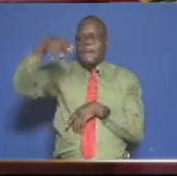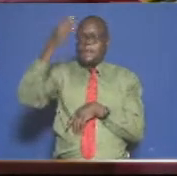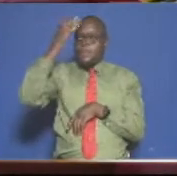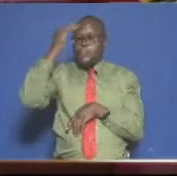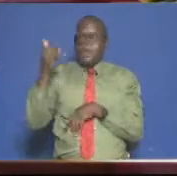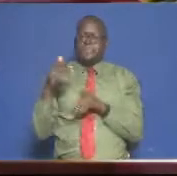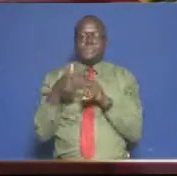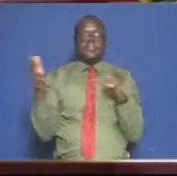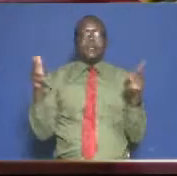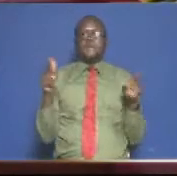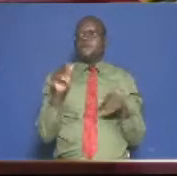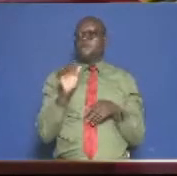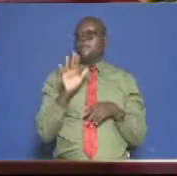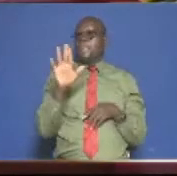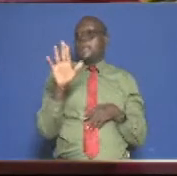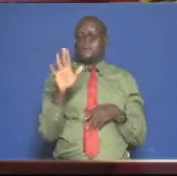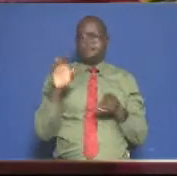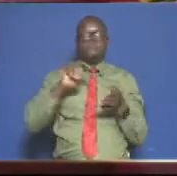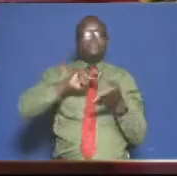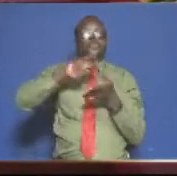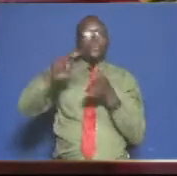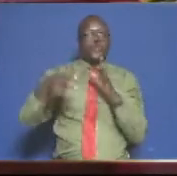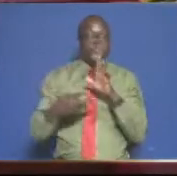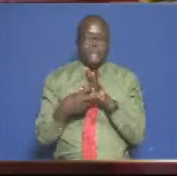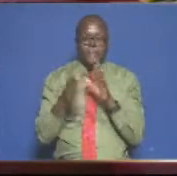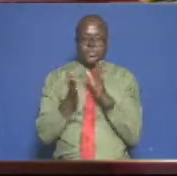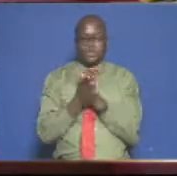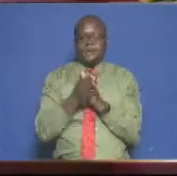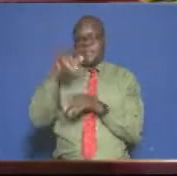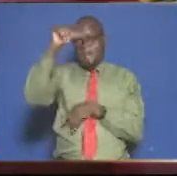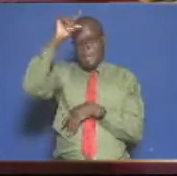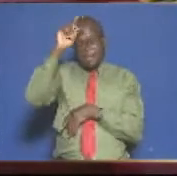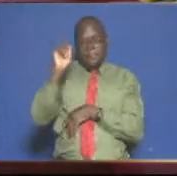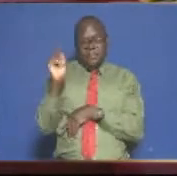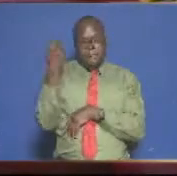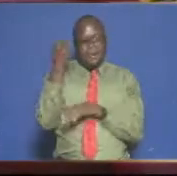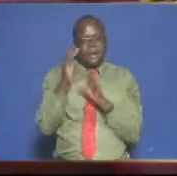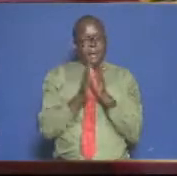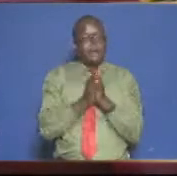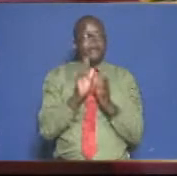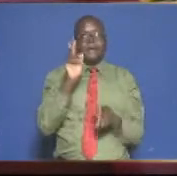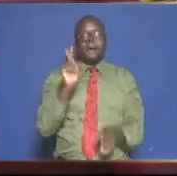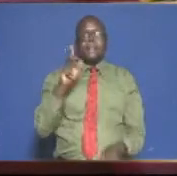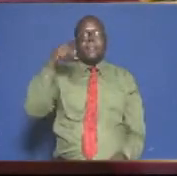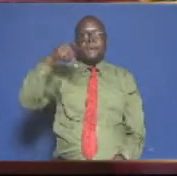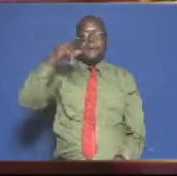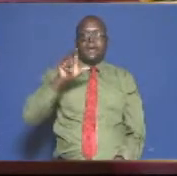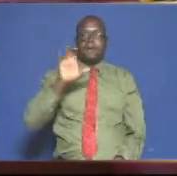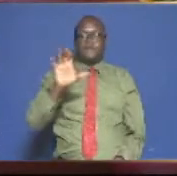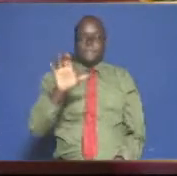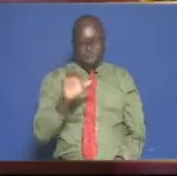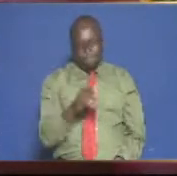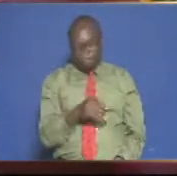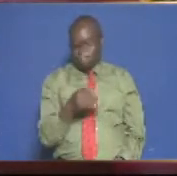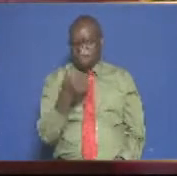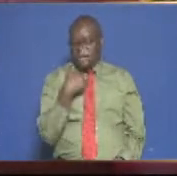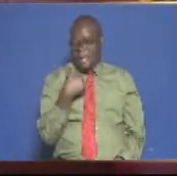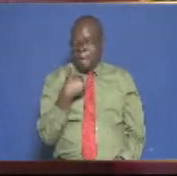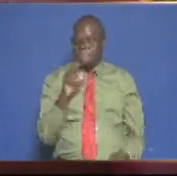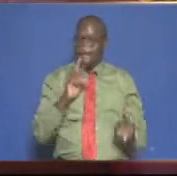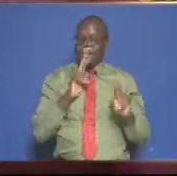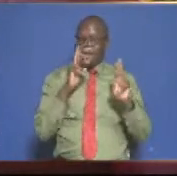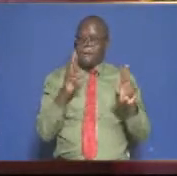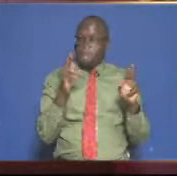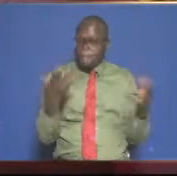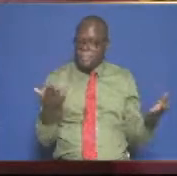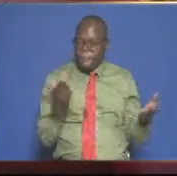commencement of their respective contracts with the Government of Kenya and KPLC? Honorable Speaker, the response is that some of